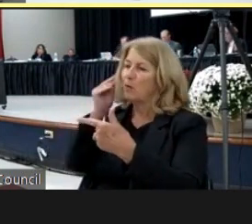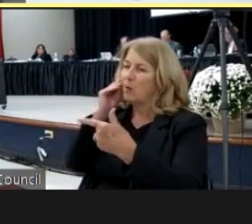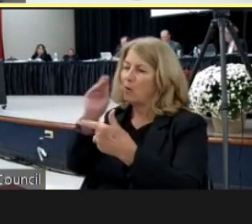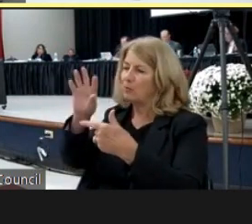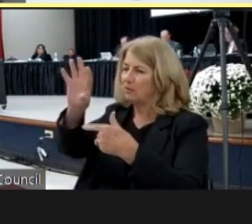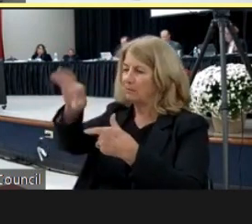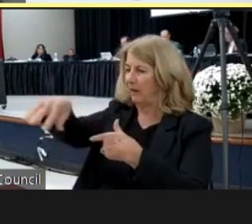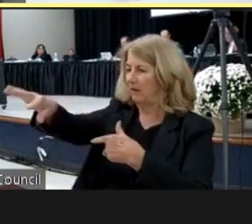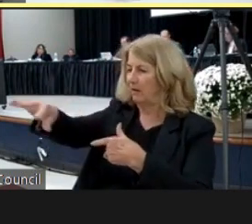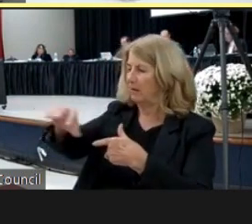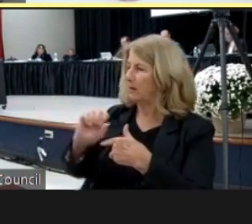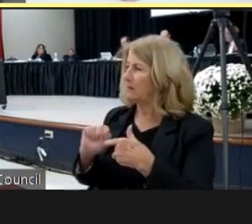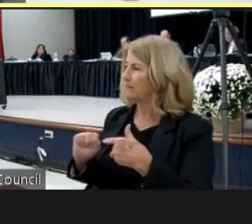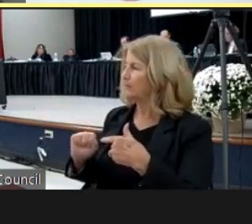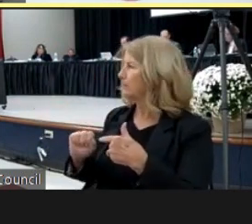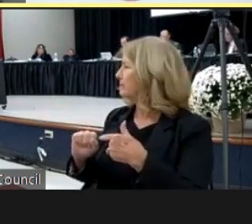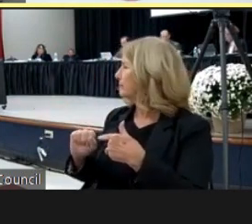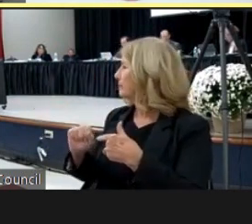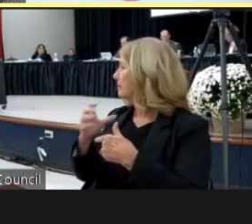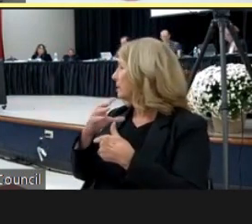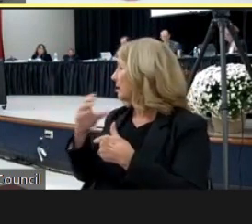to buffer it. And